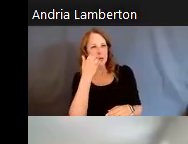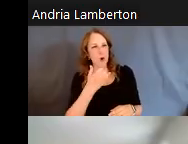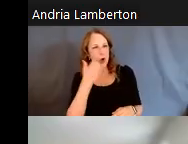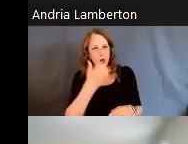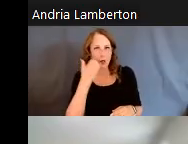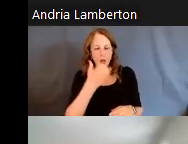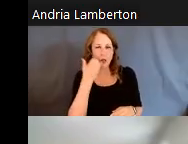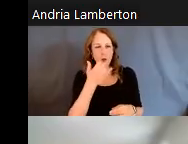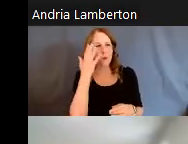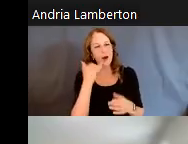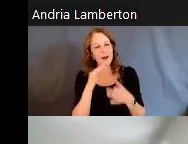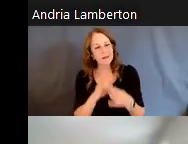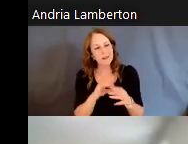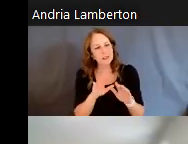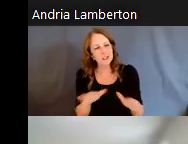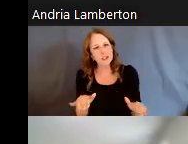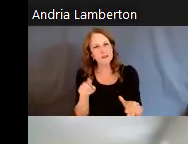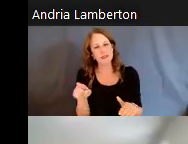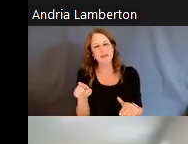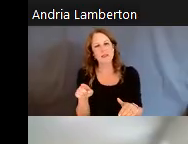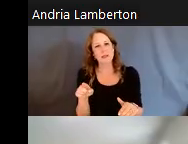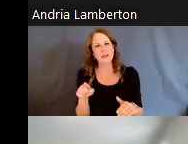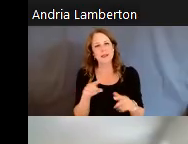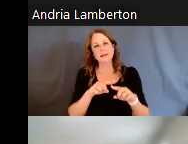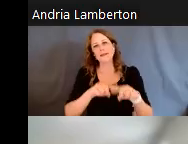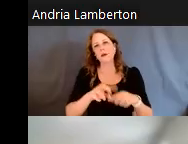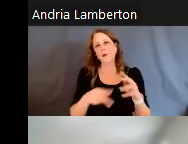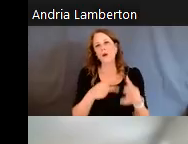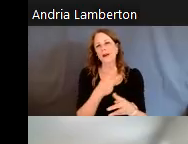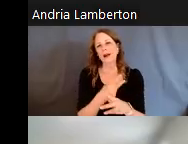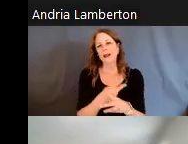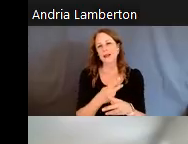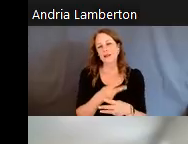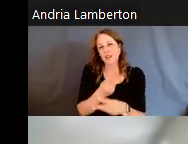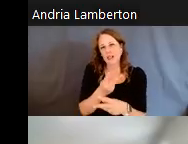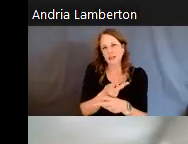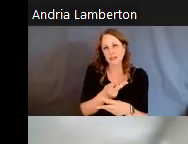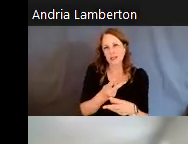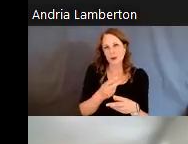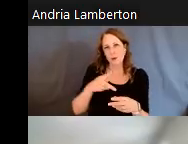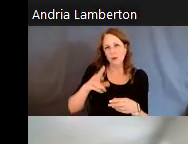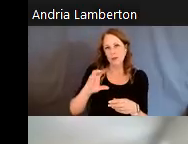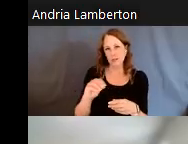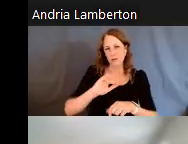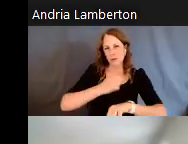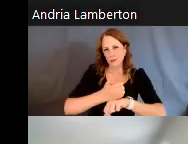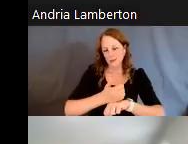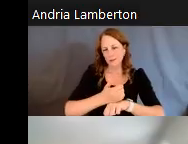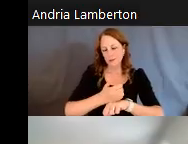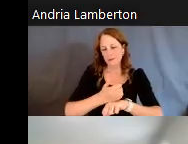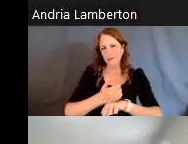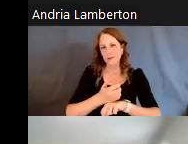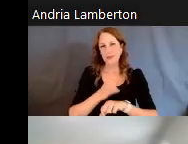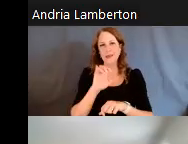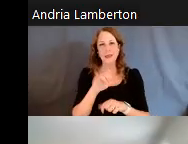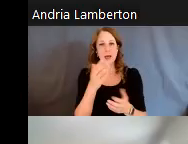were about the children in common. Depending on what kind of custody or final protective order might exist, that might